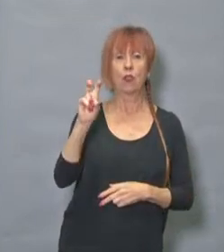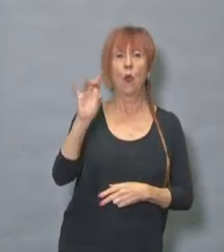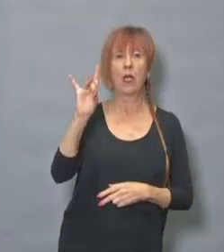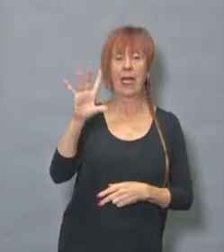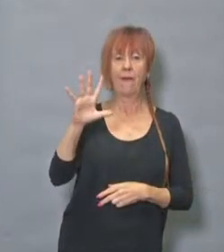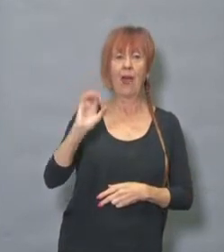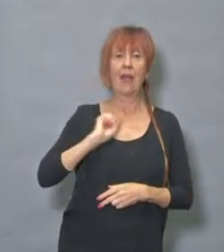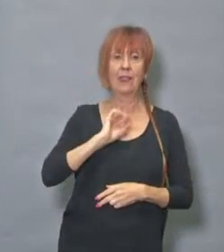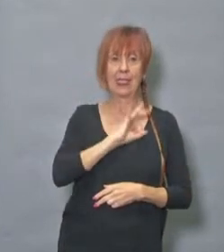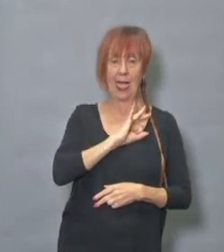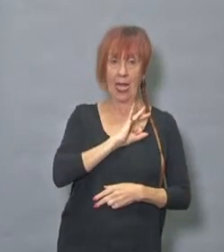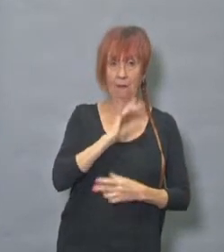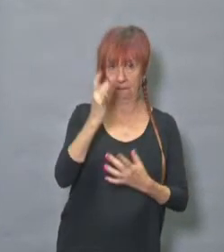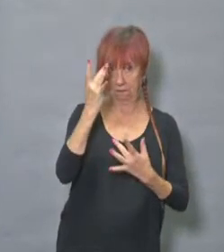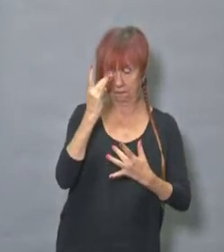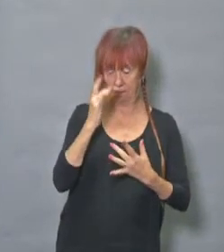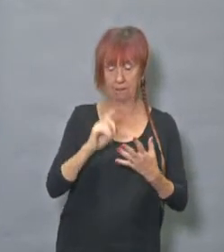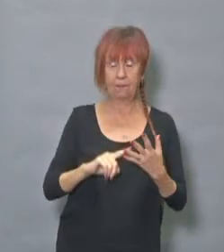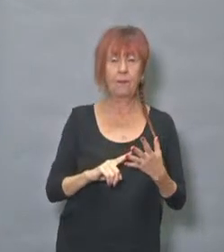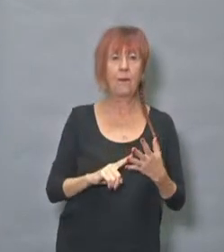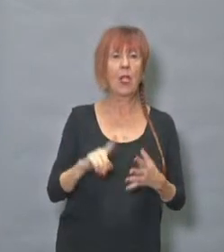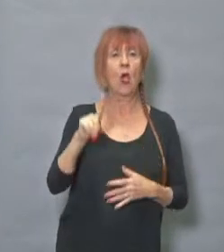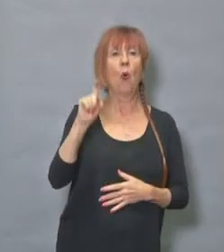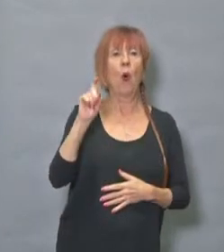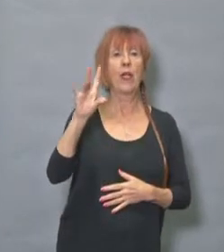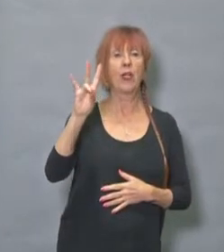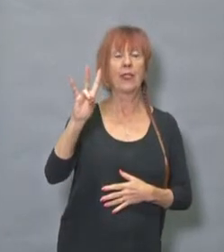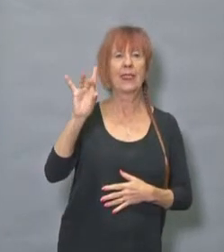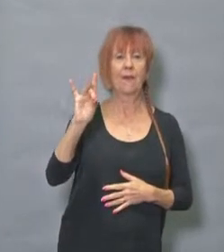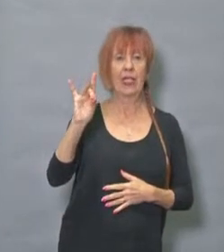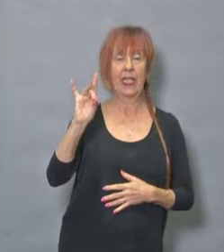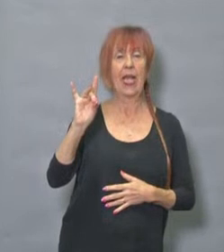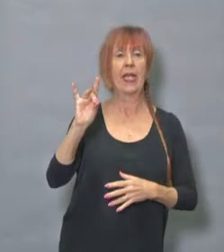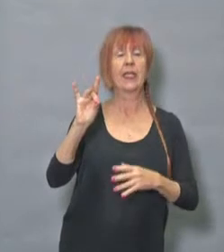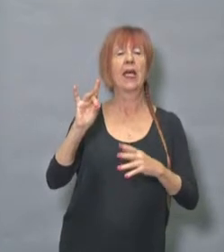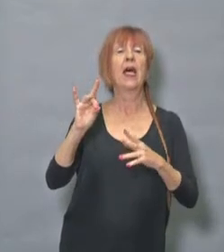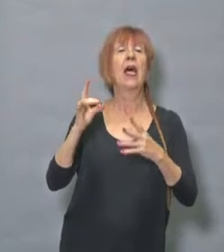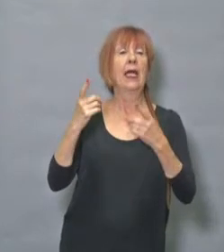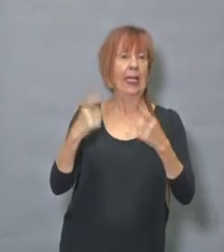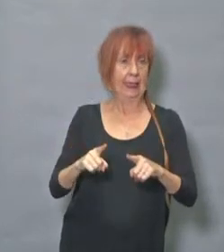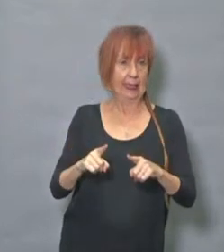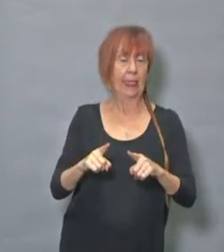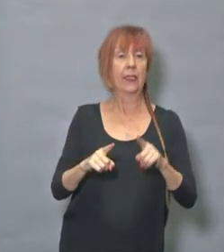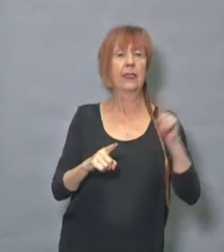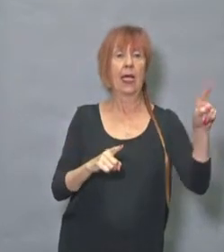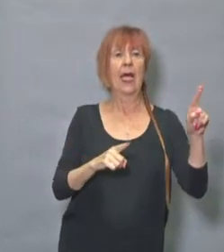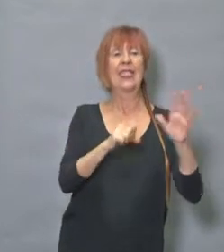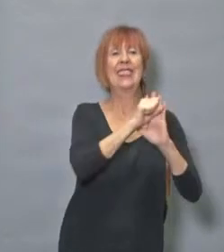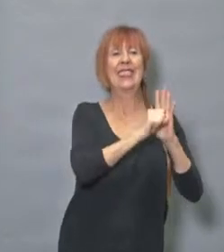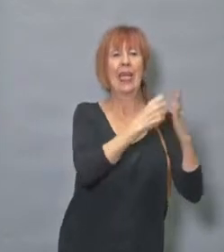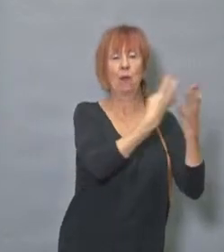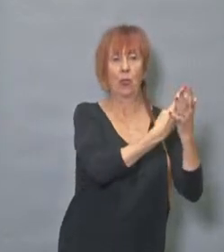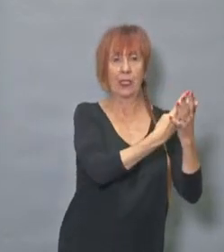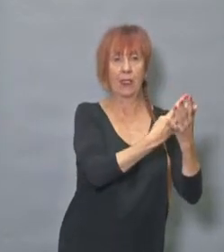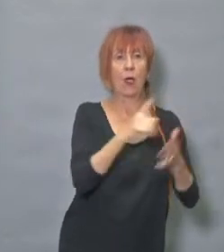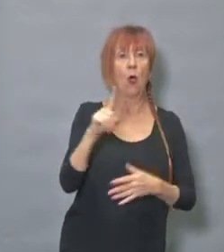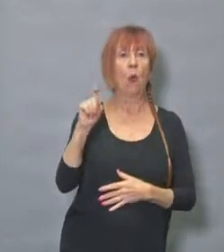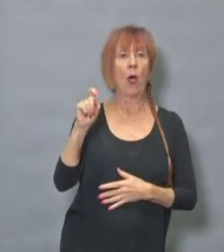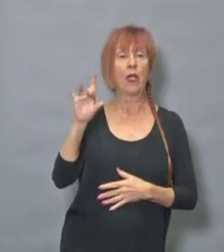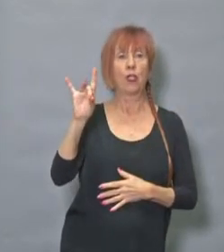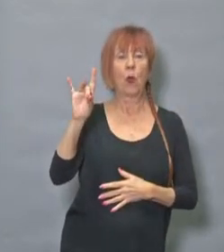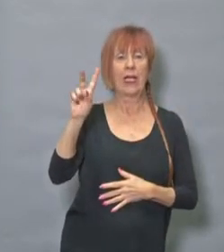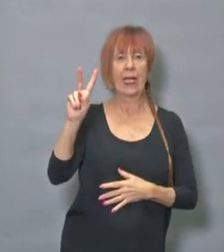285 staff. There's 178 cases in the state prison, 128 are among people who